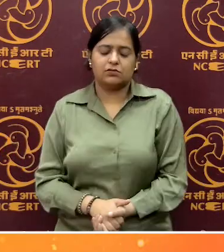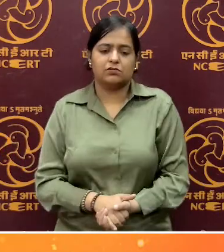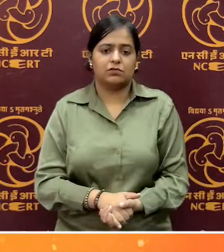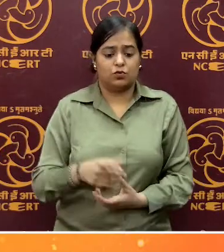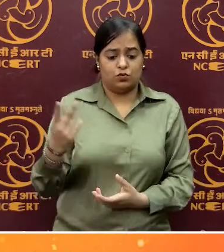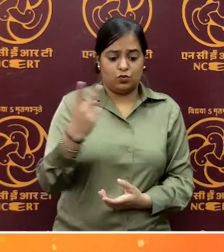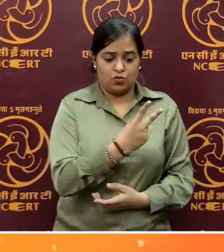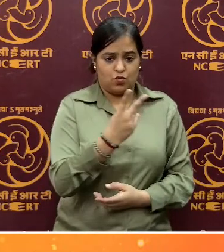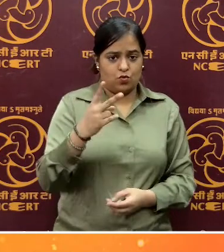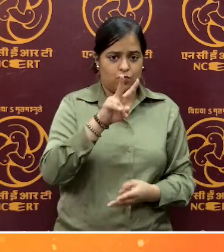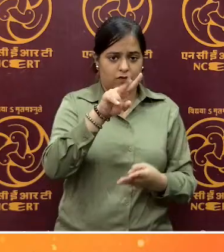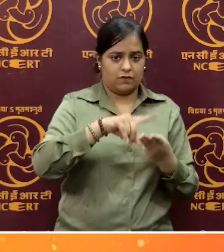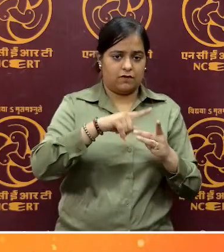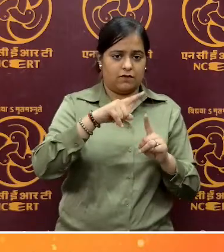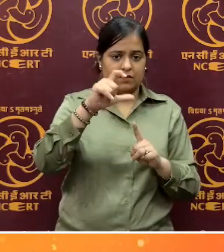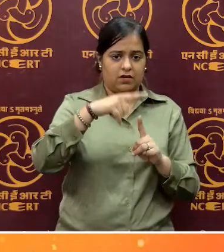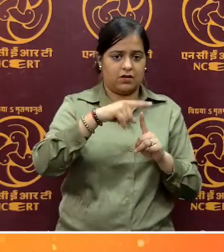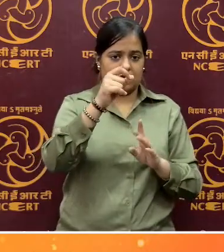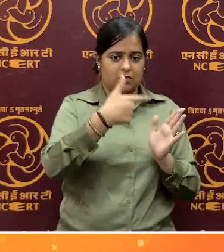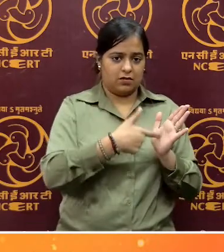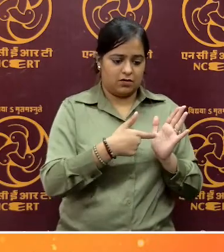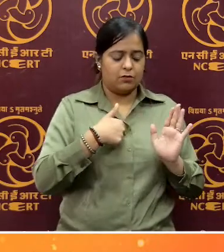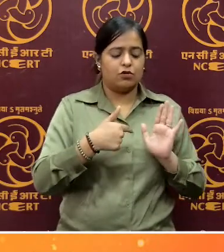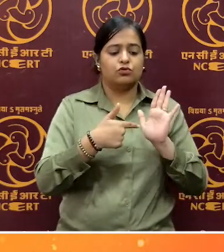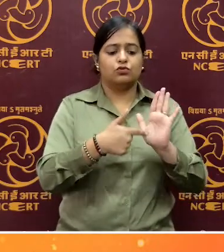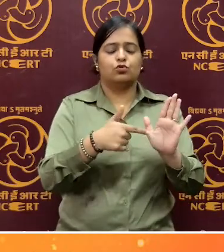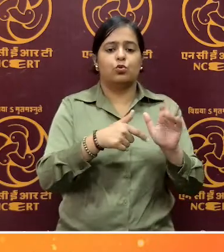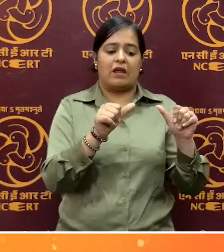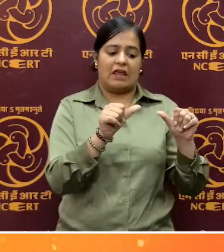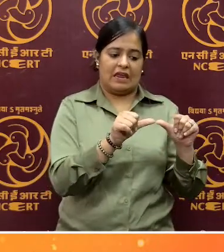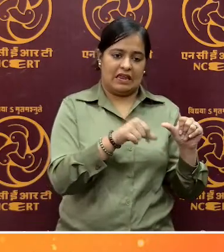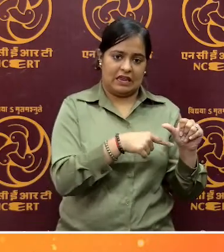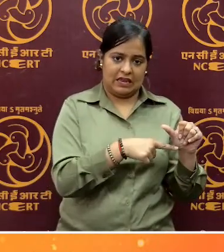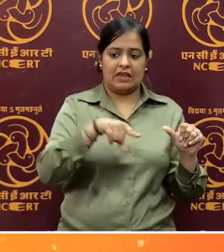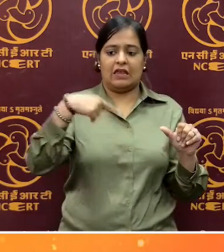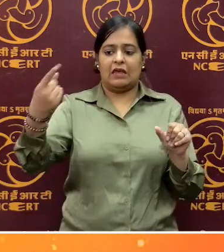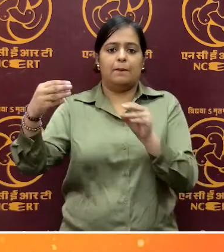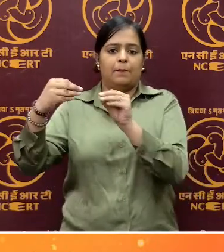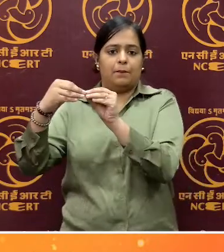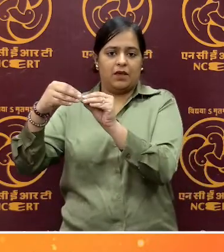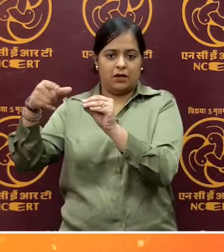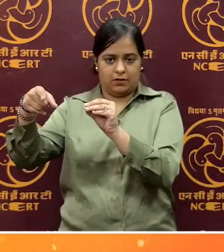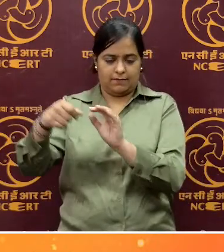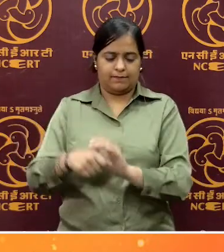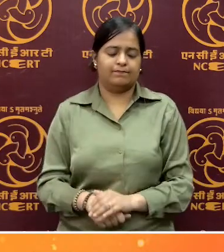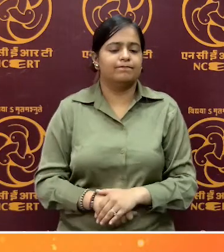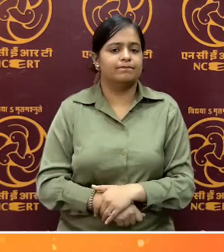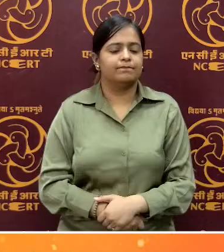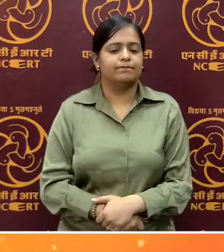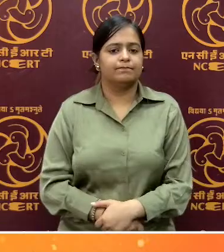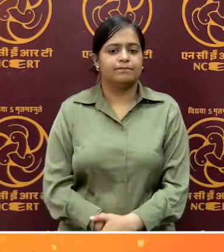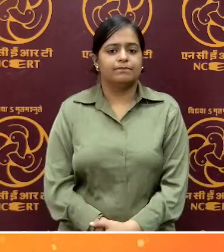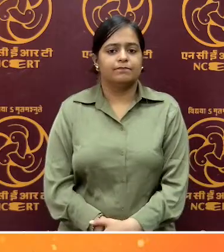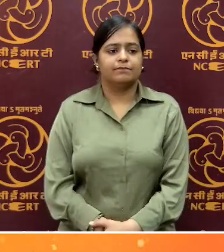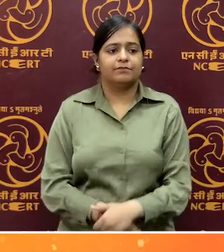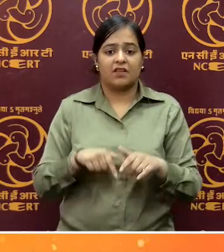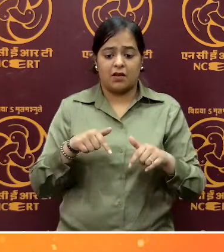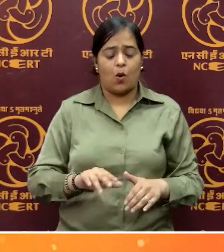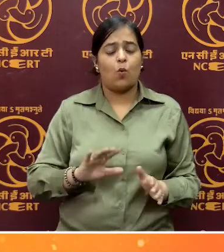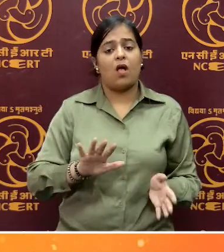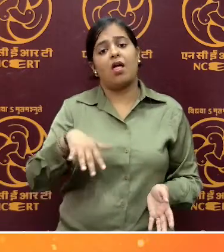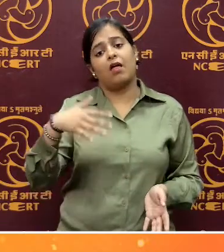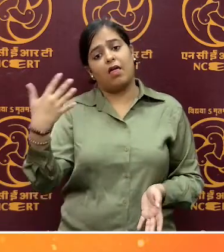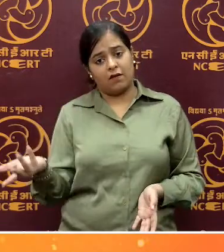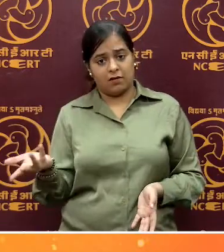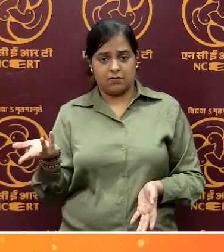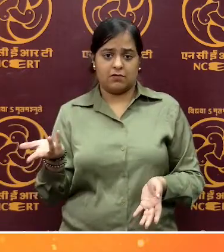two vectors. I'll represent this vector by A and that's vector B. Fine. Now I have another vector. So